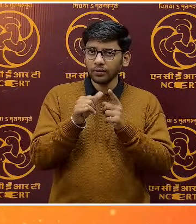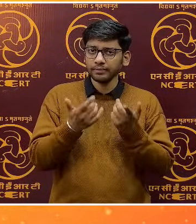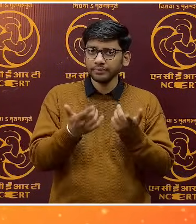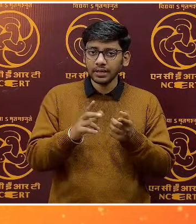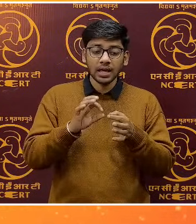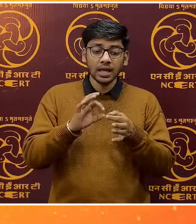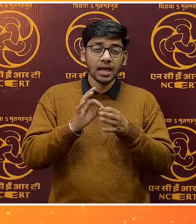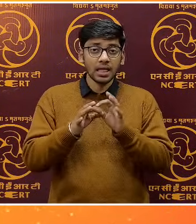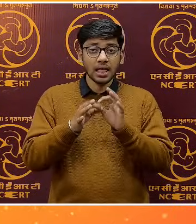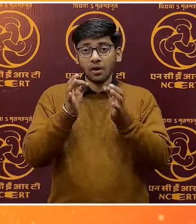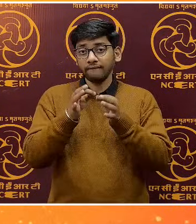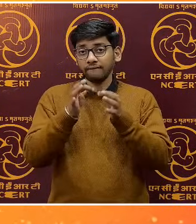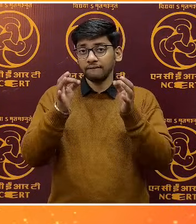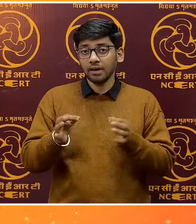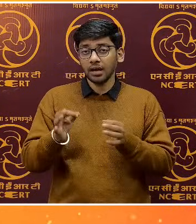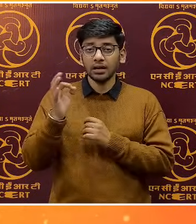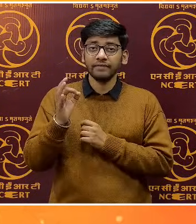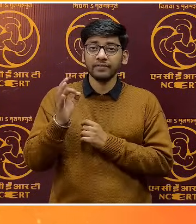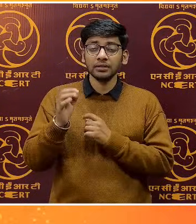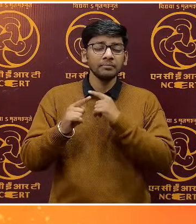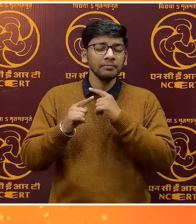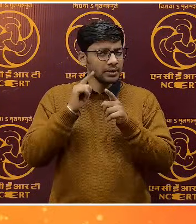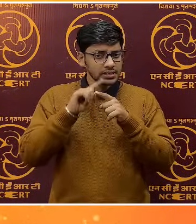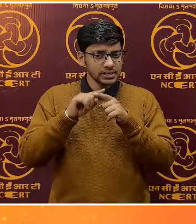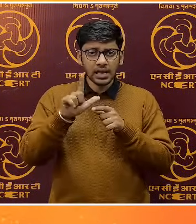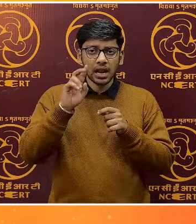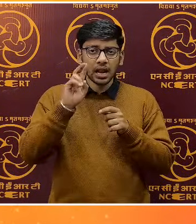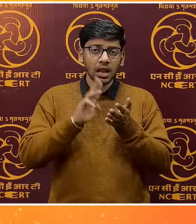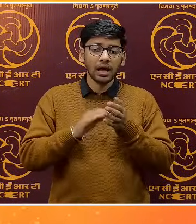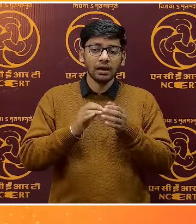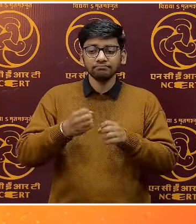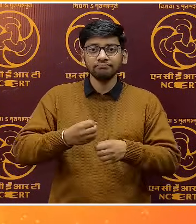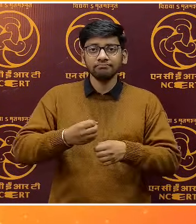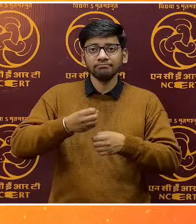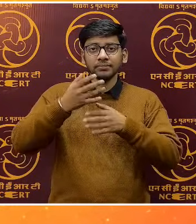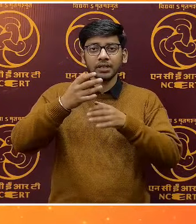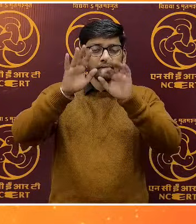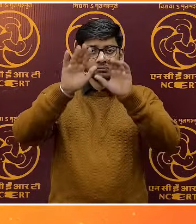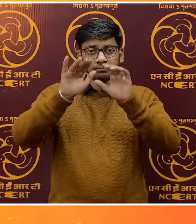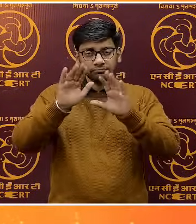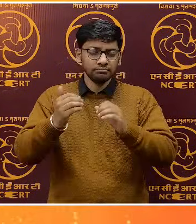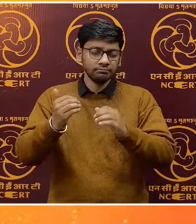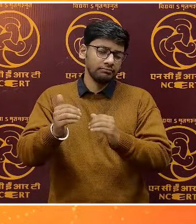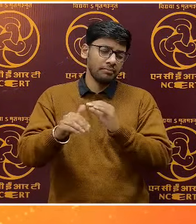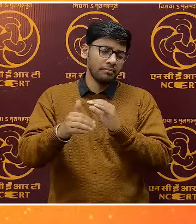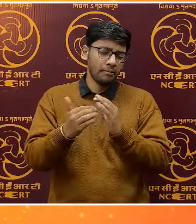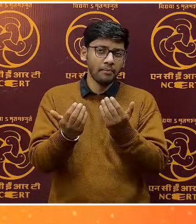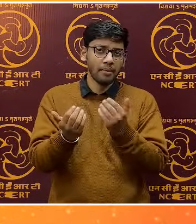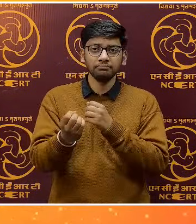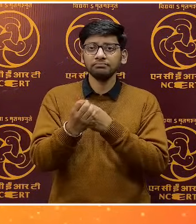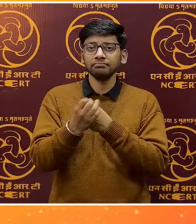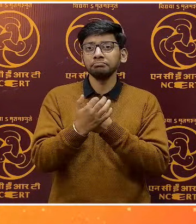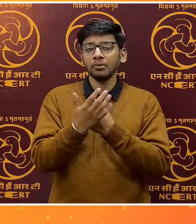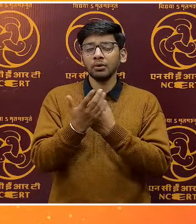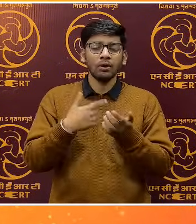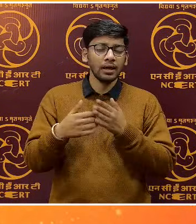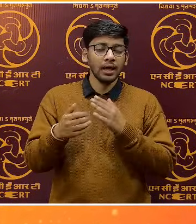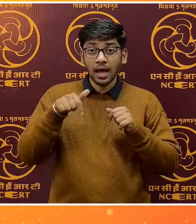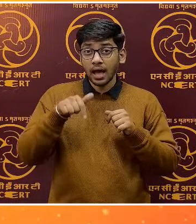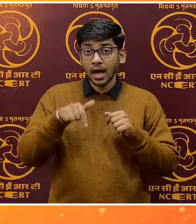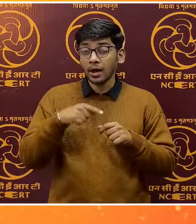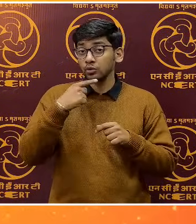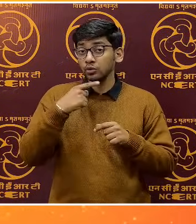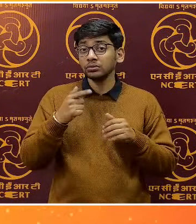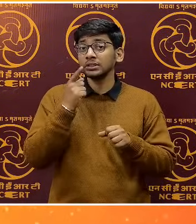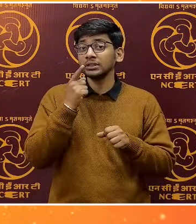is NCERT official. In the live chat box you can write down your questions, your queries and our guest, she'll be